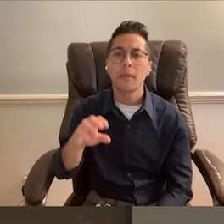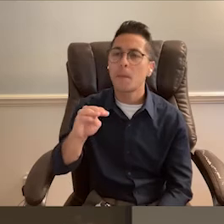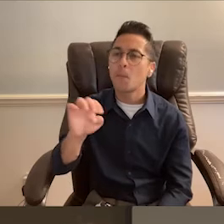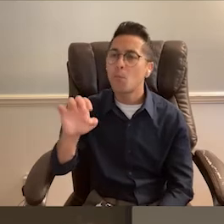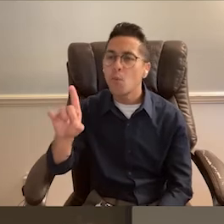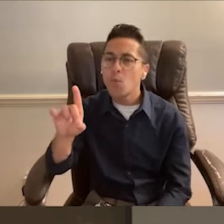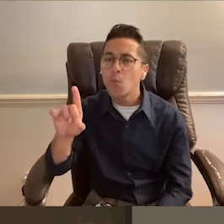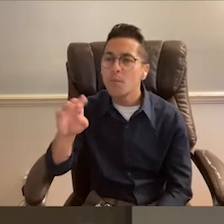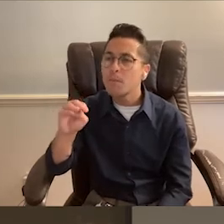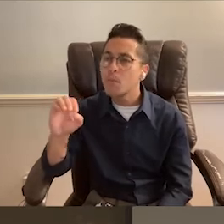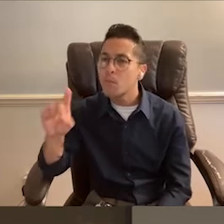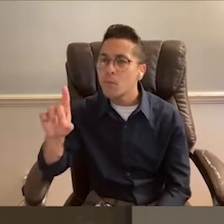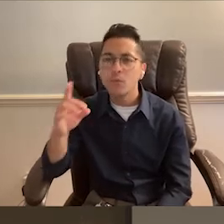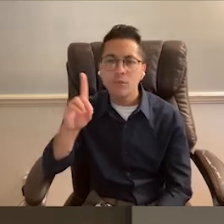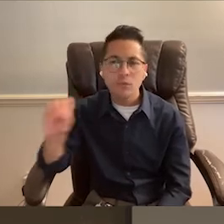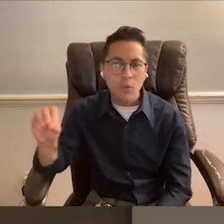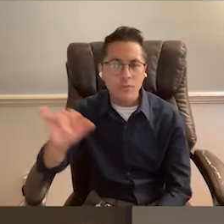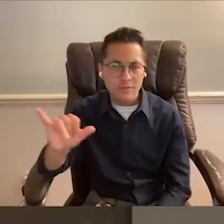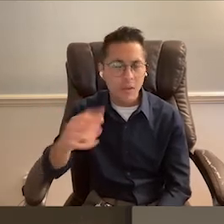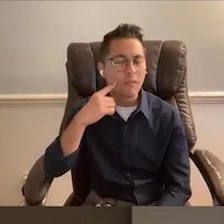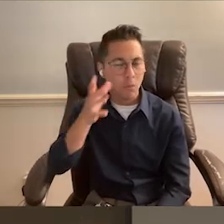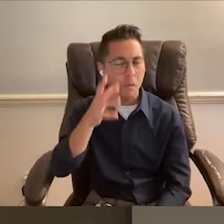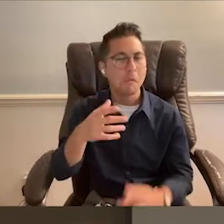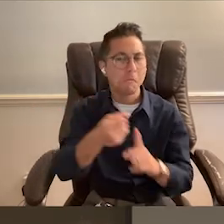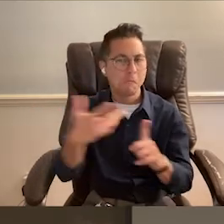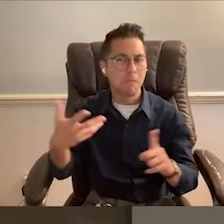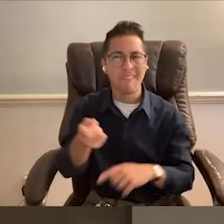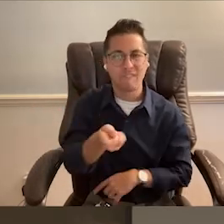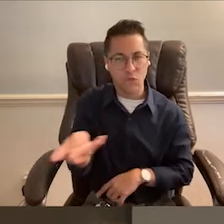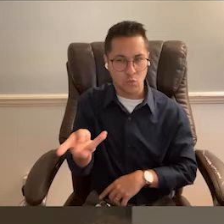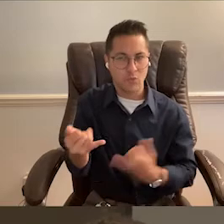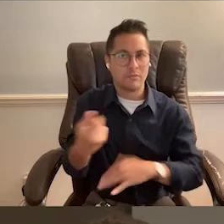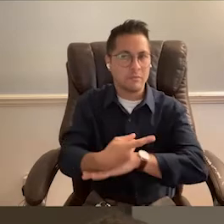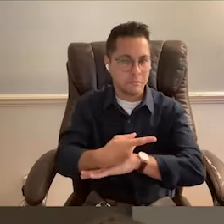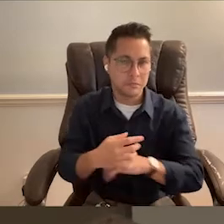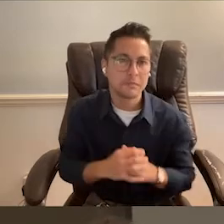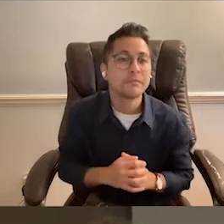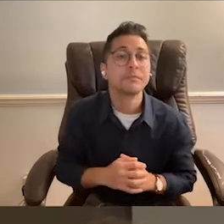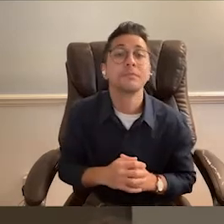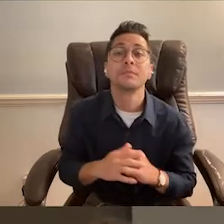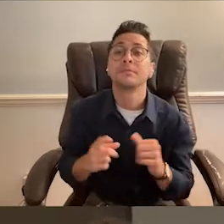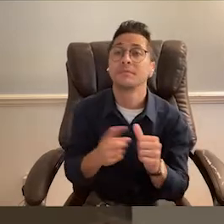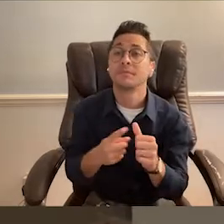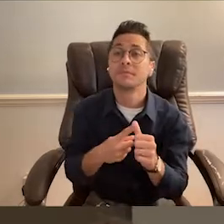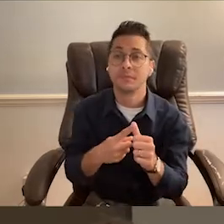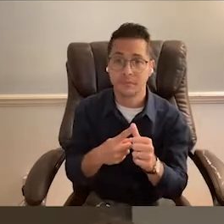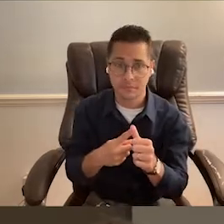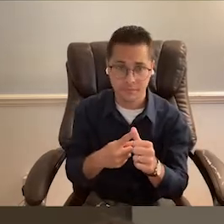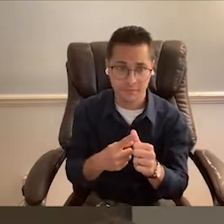disorders, which is a substance use disorder, and then there's mood disorders. So we're only going to talk about a couple of those